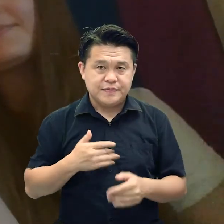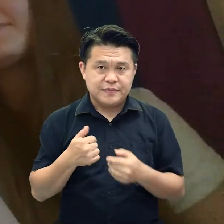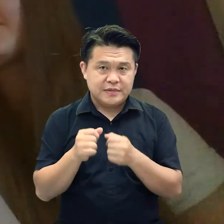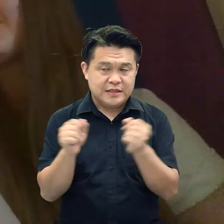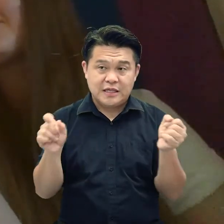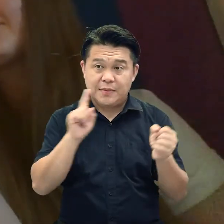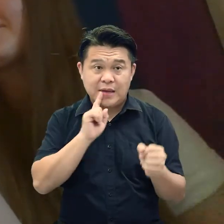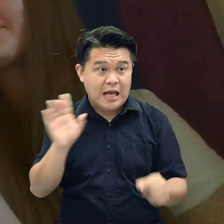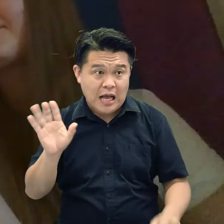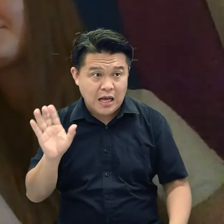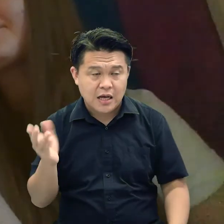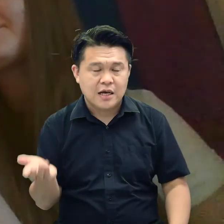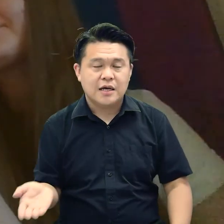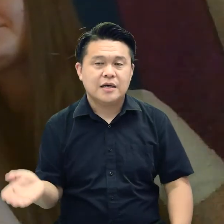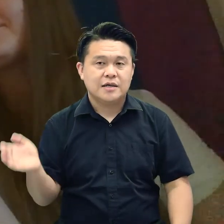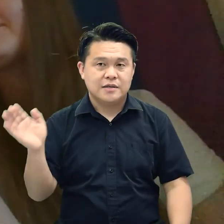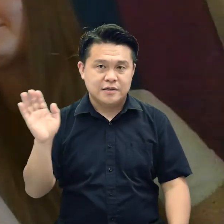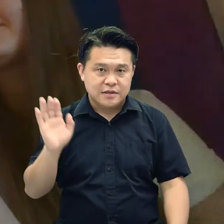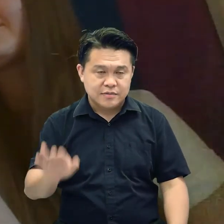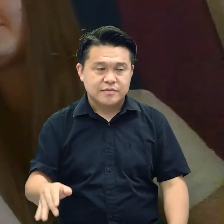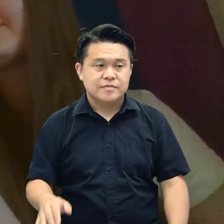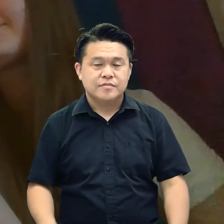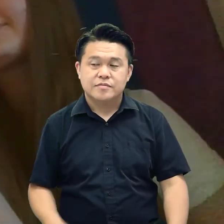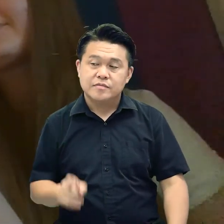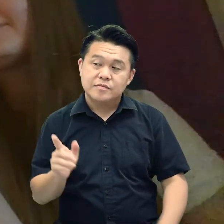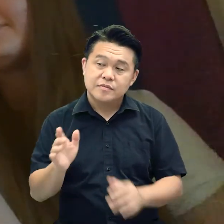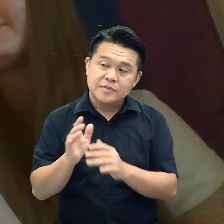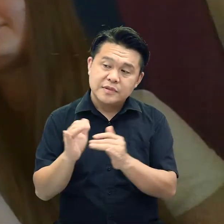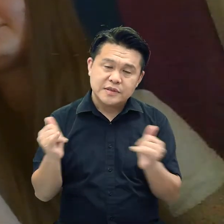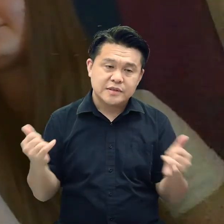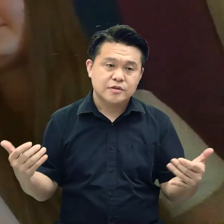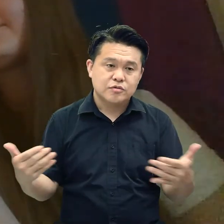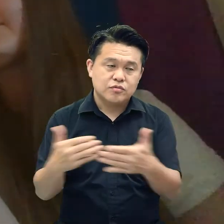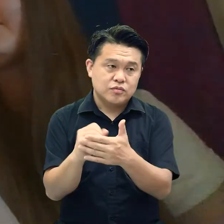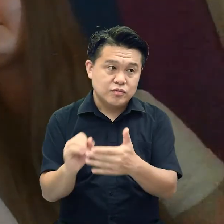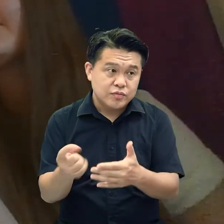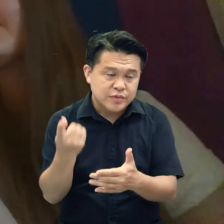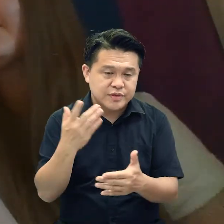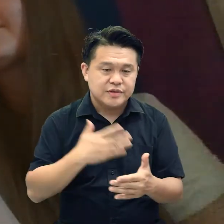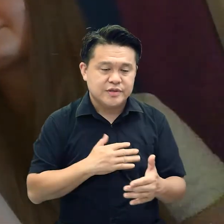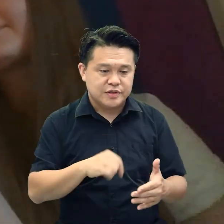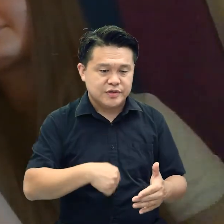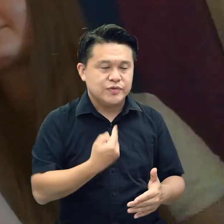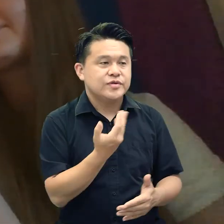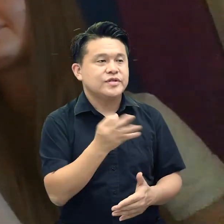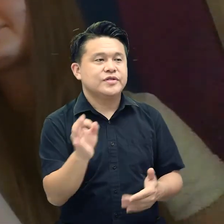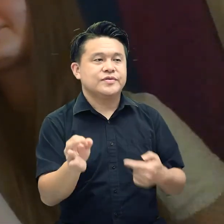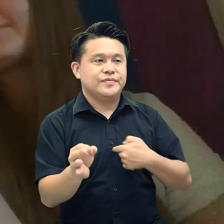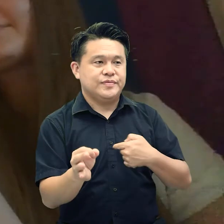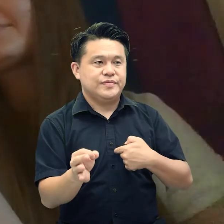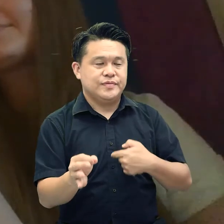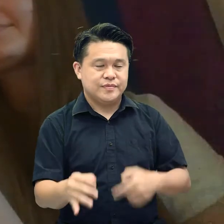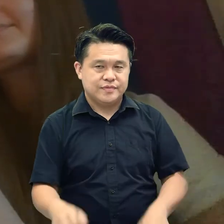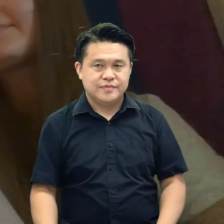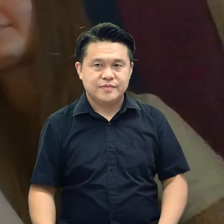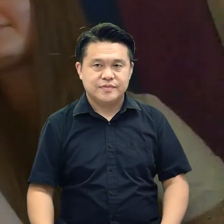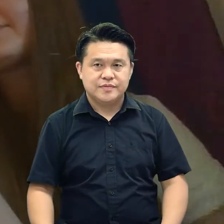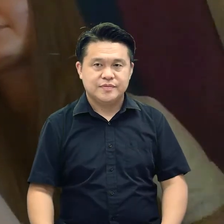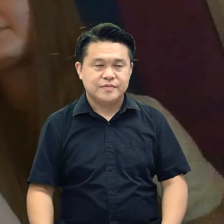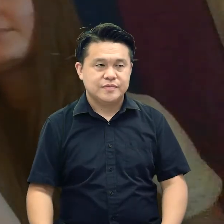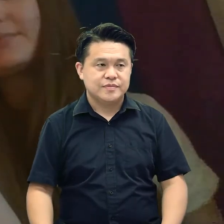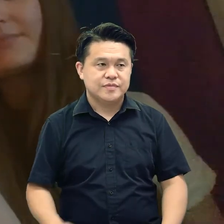actually encouraged me to be who I am. And I never told her that I'm part of the LGBT plus